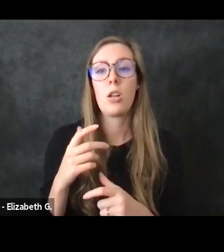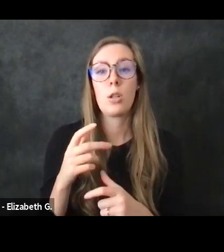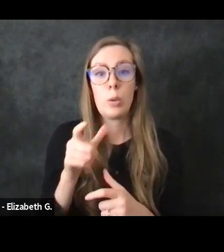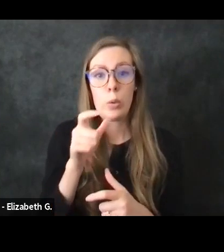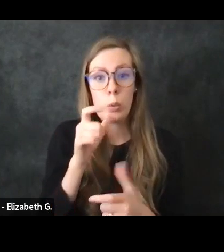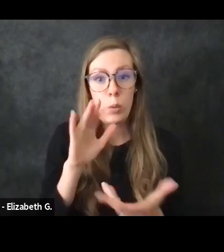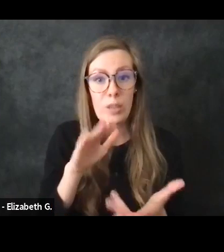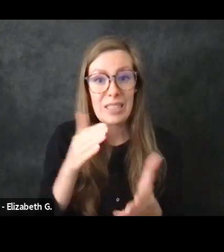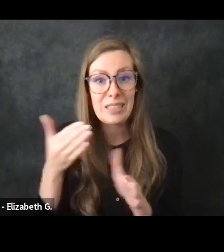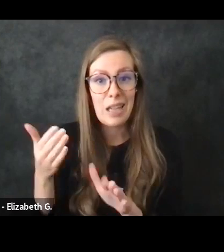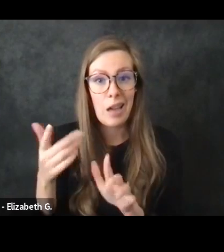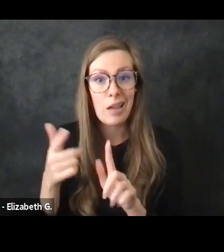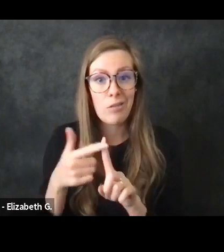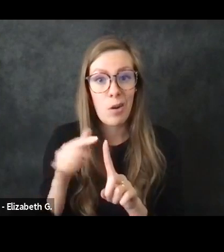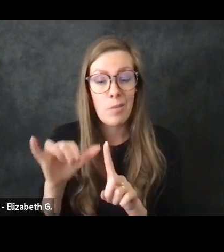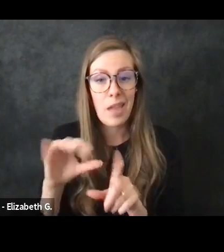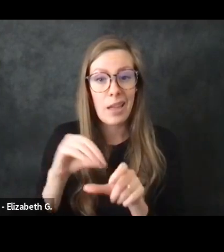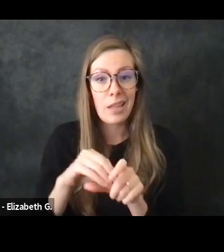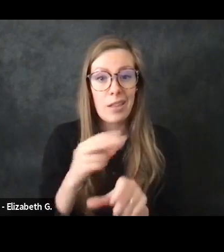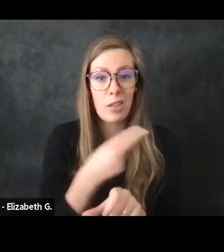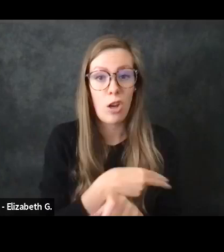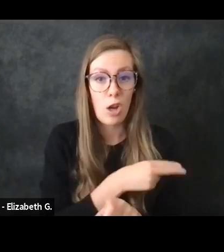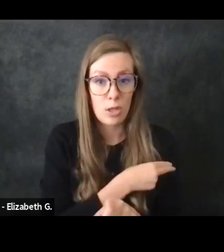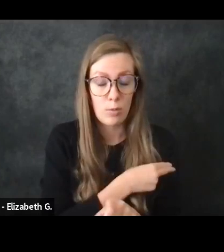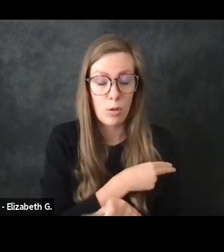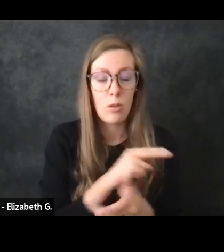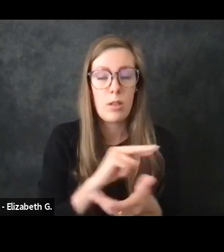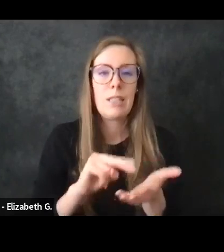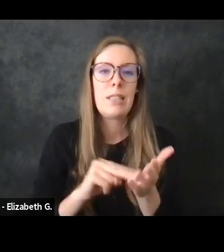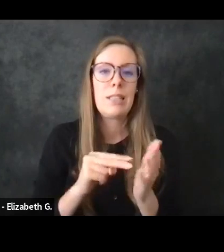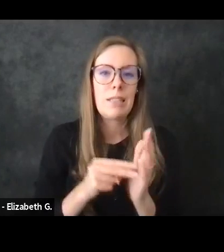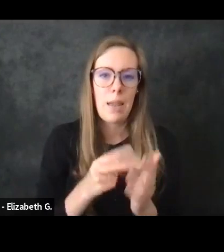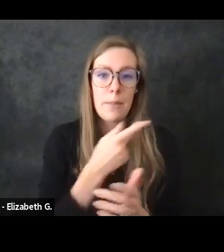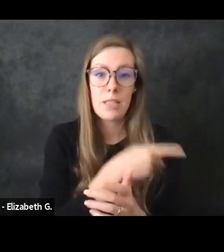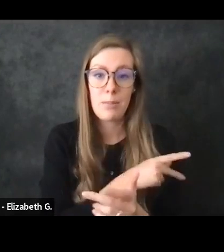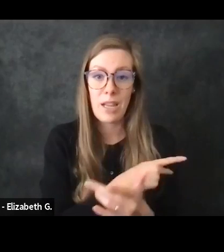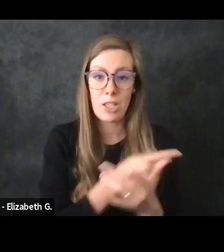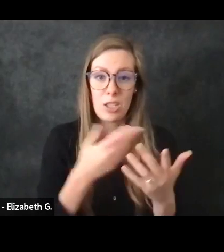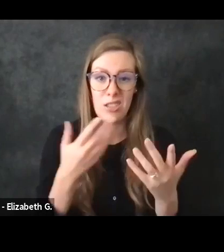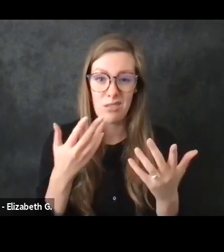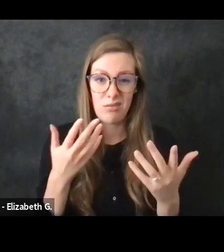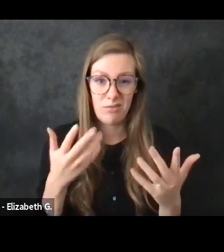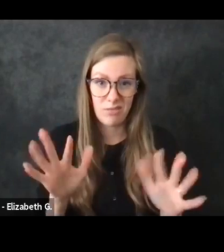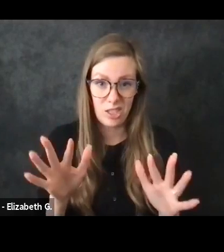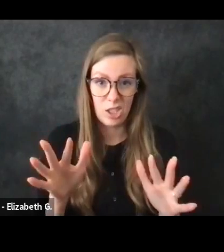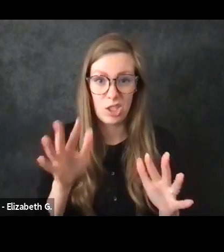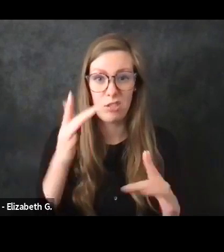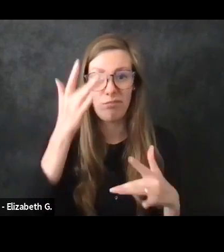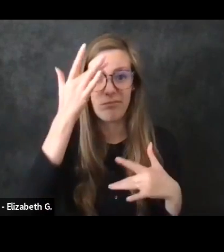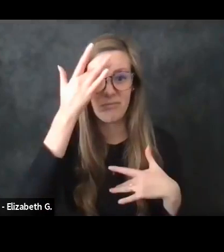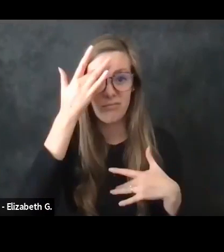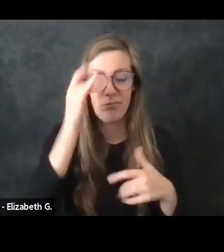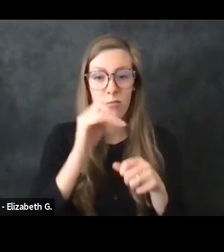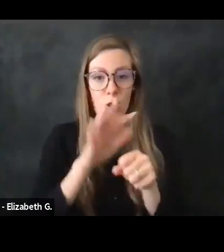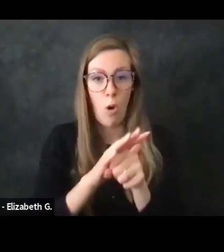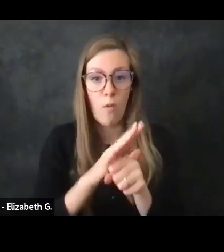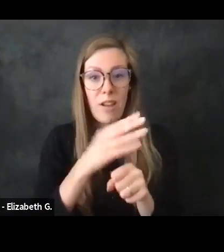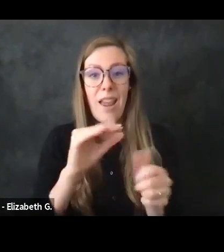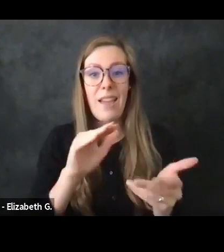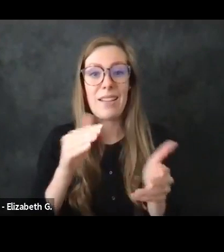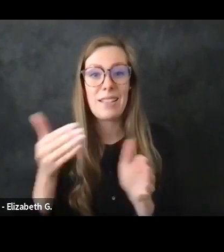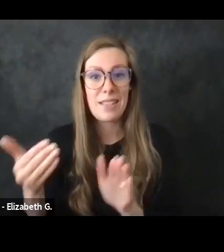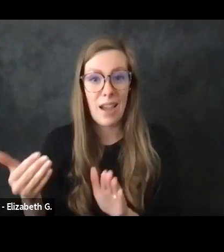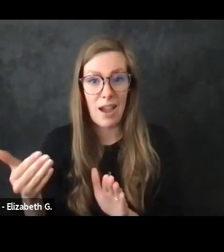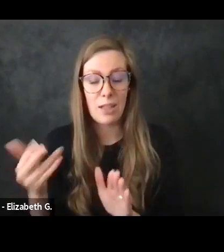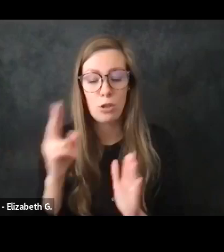Those are patients who have contracted COVID and died in our facilities. When we look at the